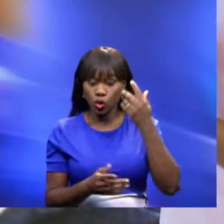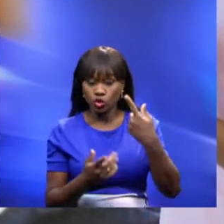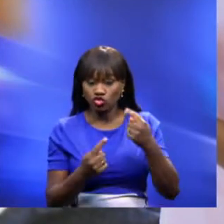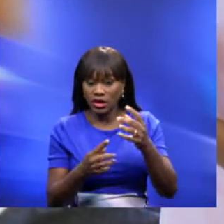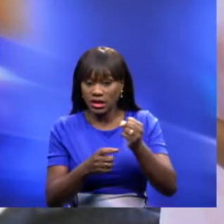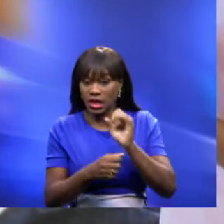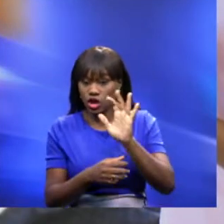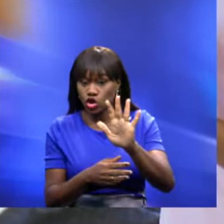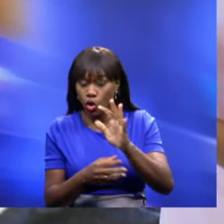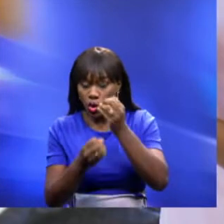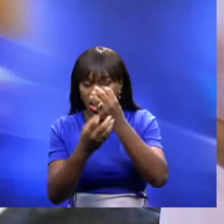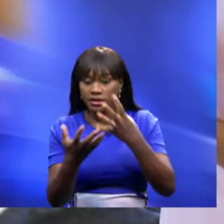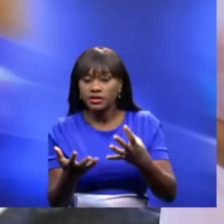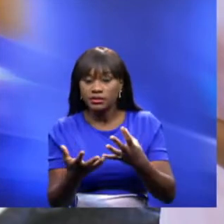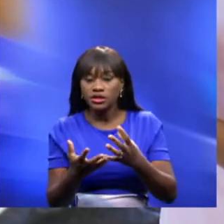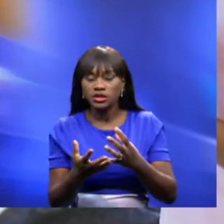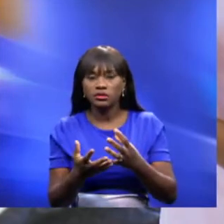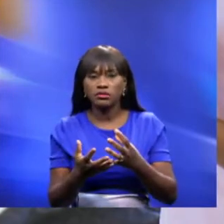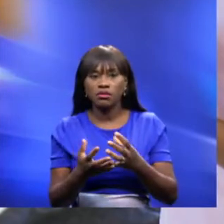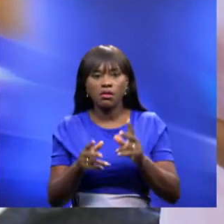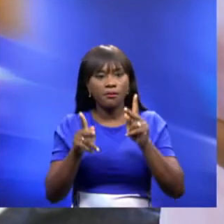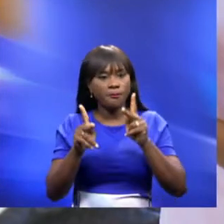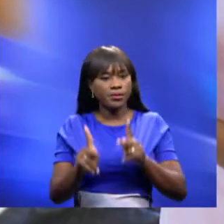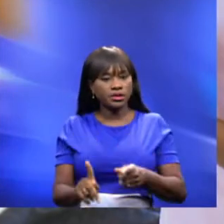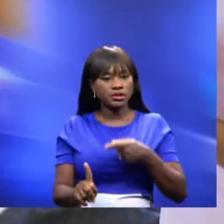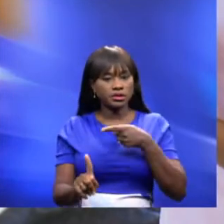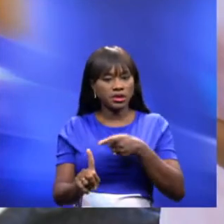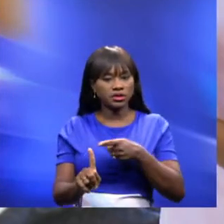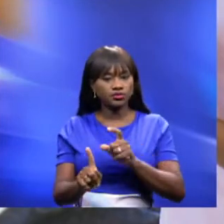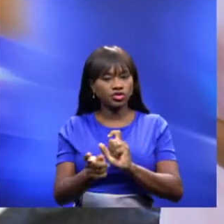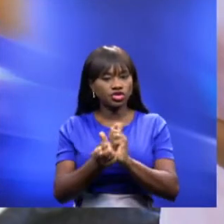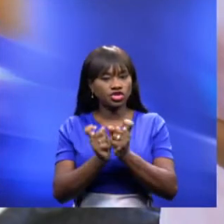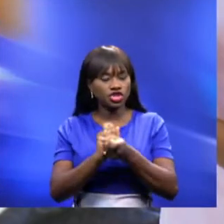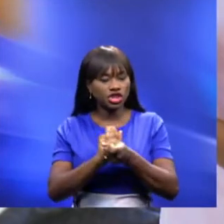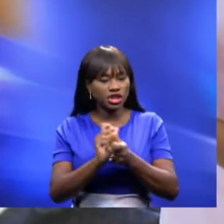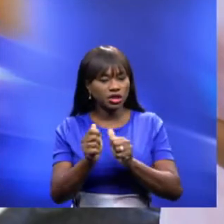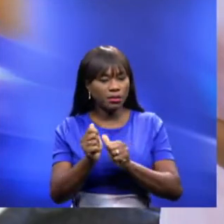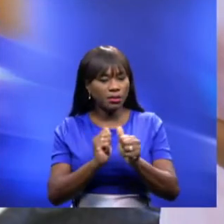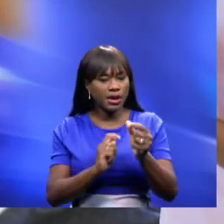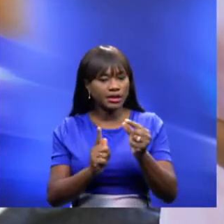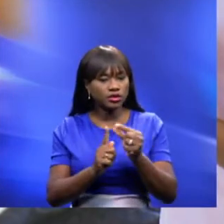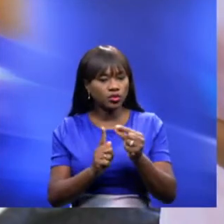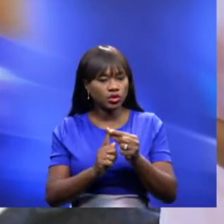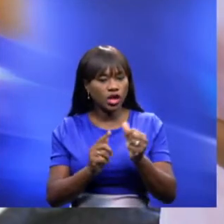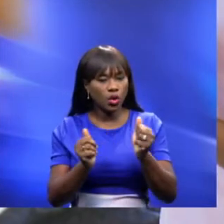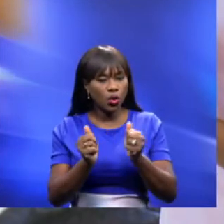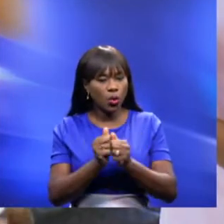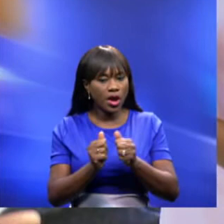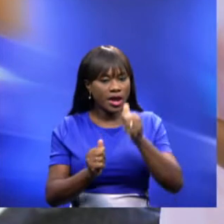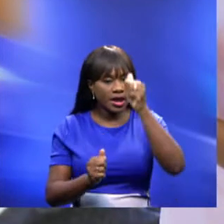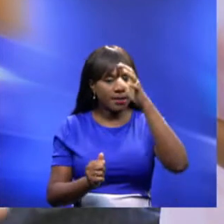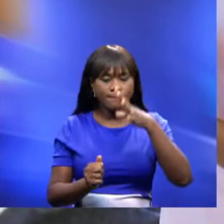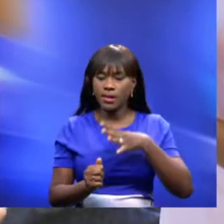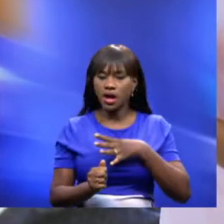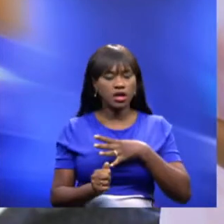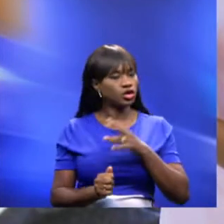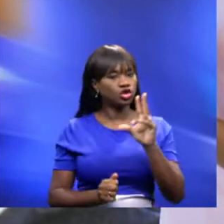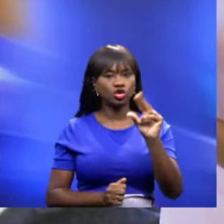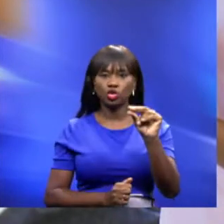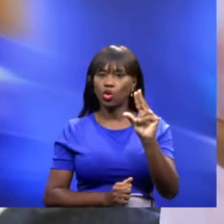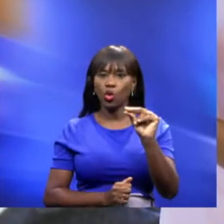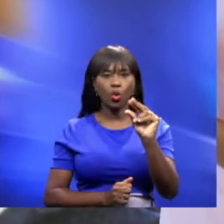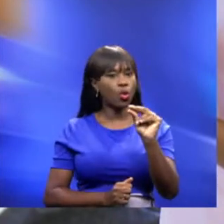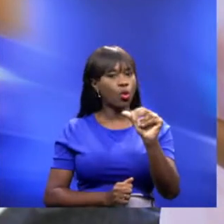because of that, I need you to change your password. And the persons tend to change their password with Sergeant Hamilton on the phone. you should not change your password